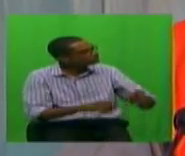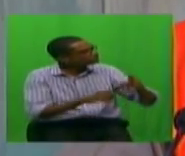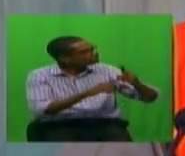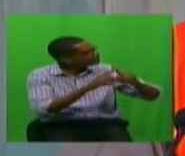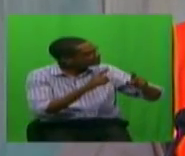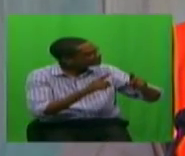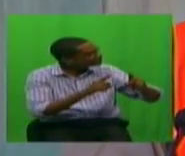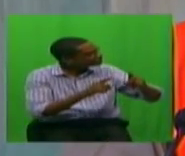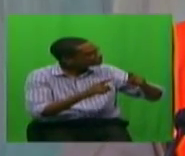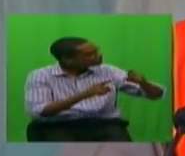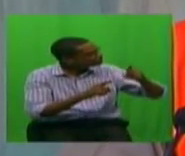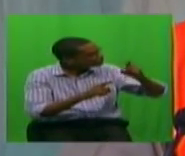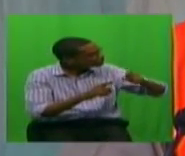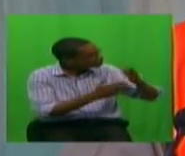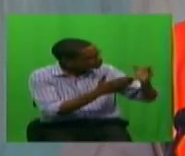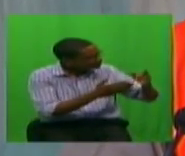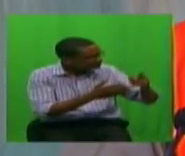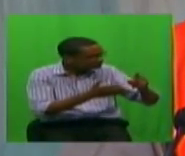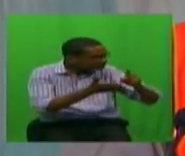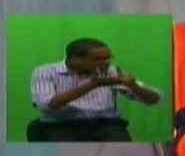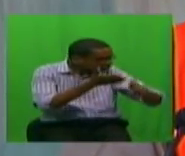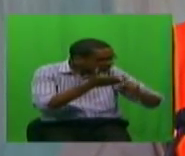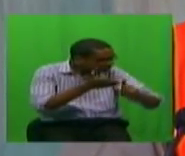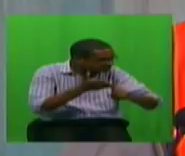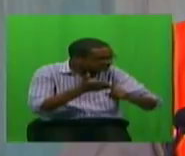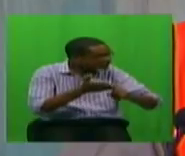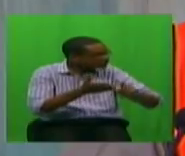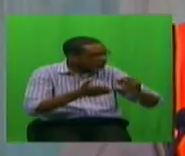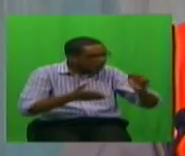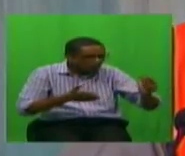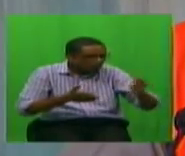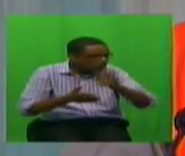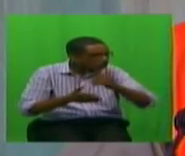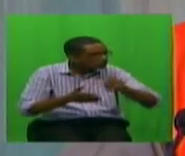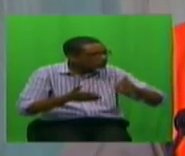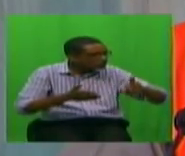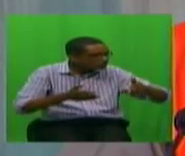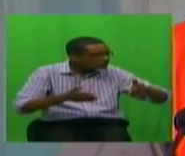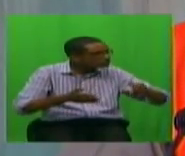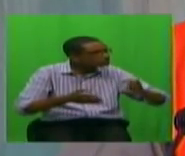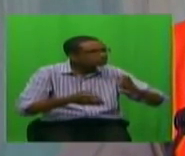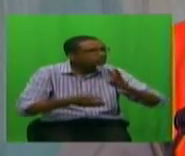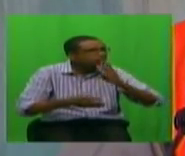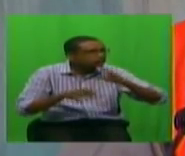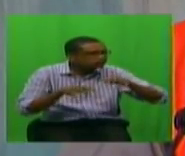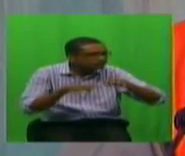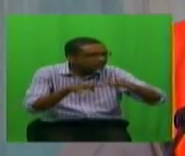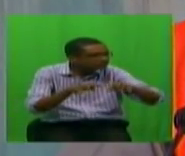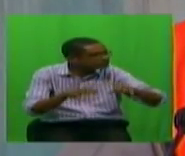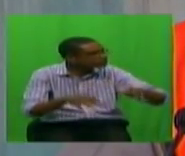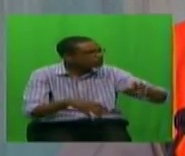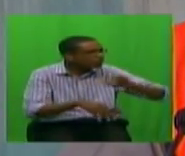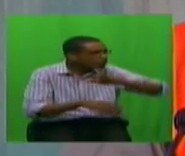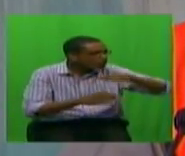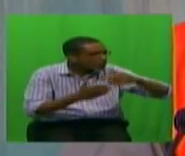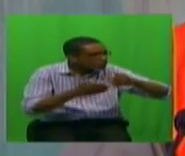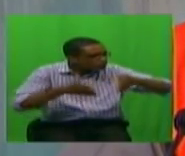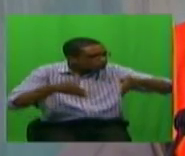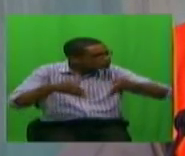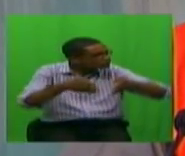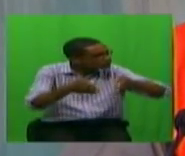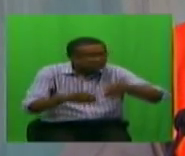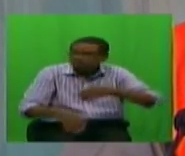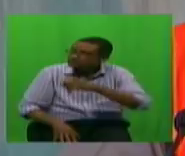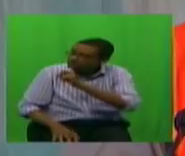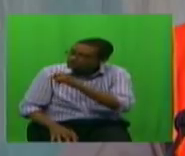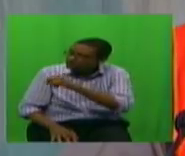be, because most of our infrastructure would have been built 30, 40 years ago. We have not built any